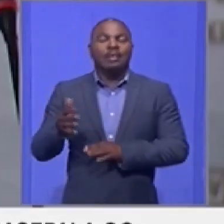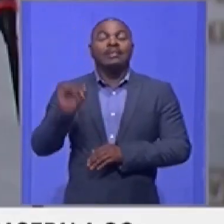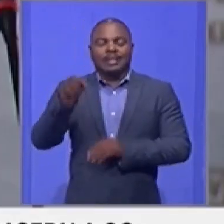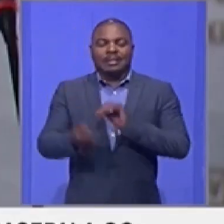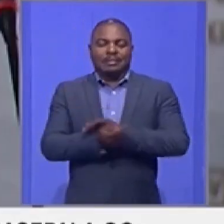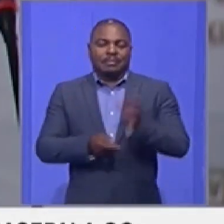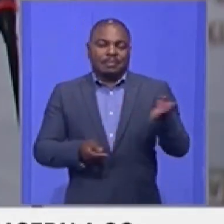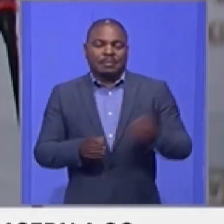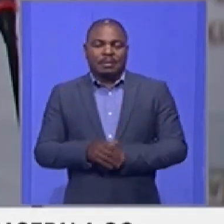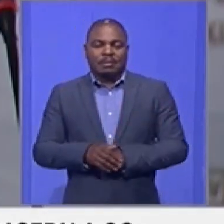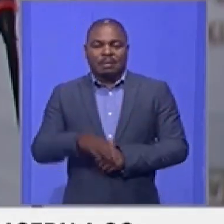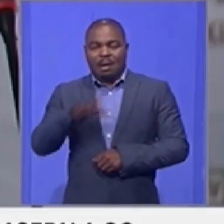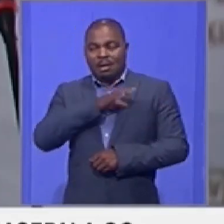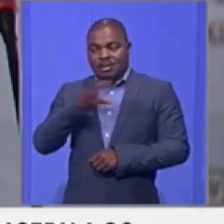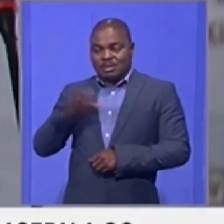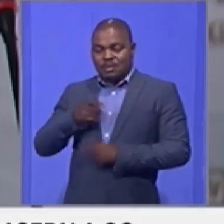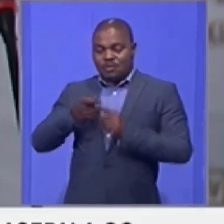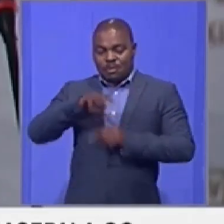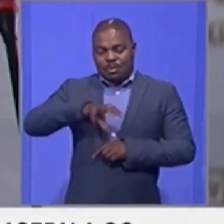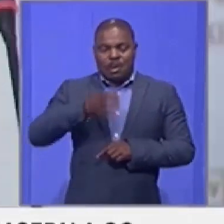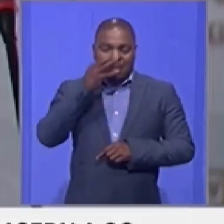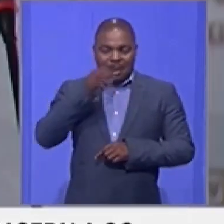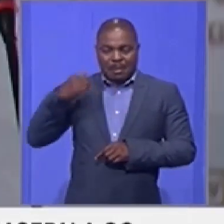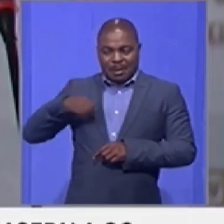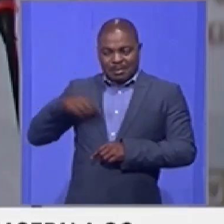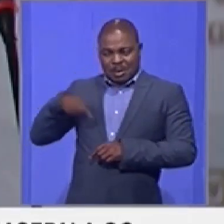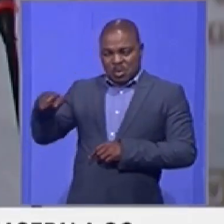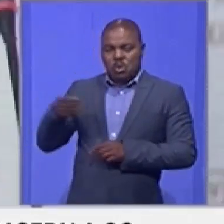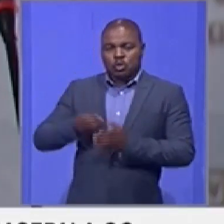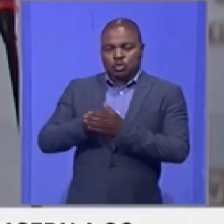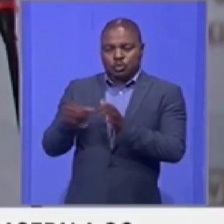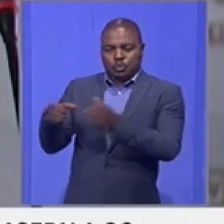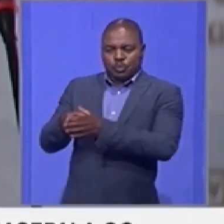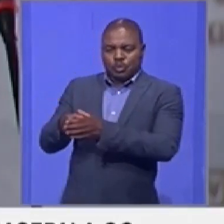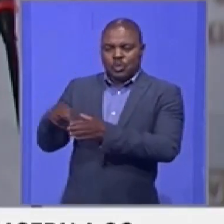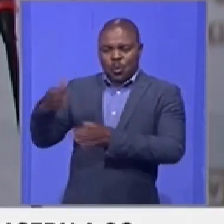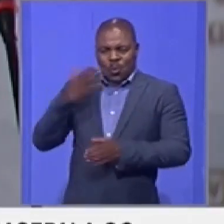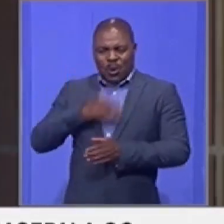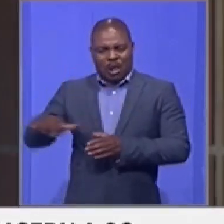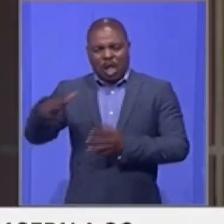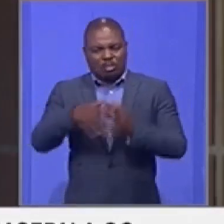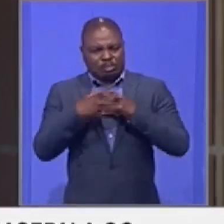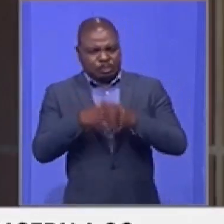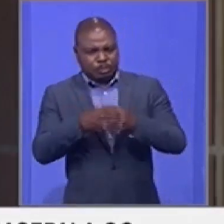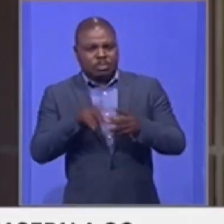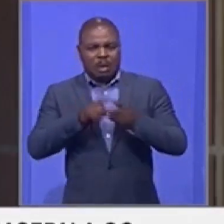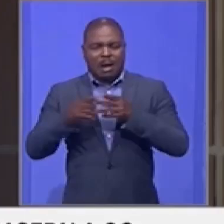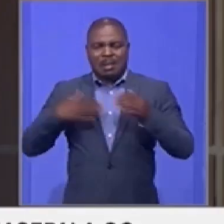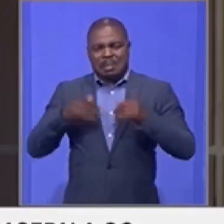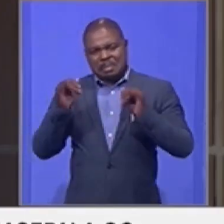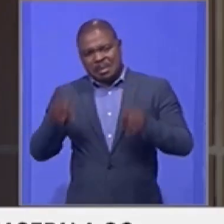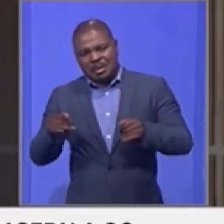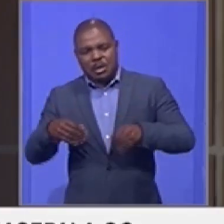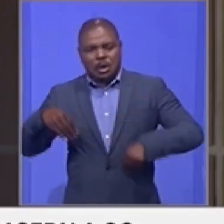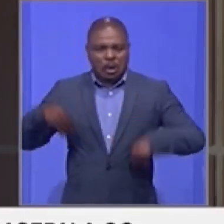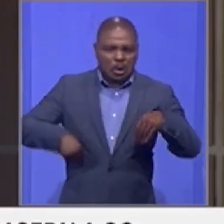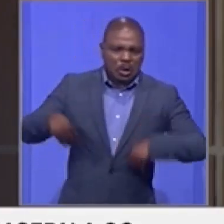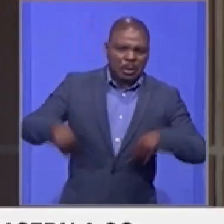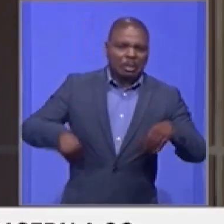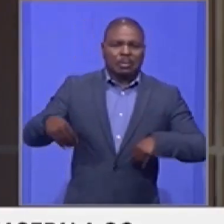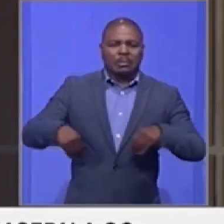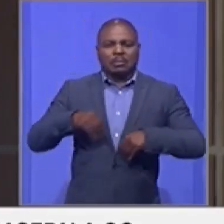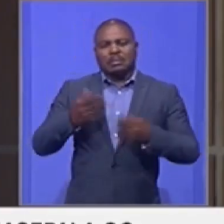province ya re masepala ono o ntse o laolwa ke setlhopha seo se neng se batla gore go sa nna le tulamo go nne le tsamaiso e sokameng bonweenwee jo bo